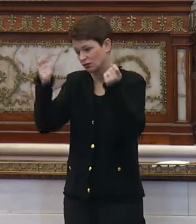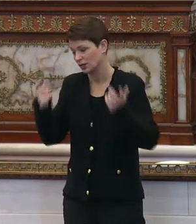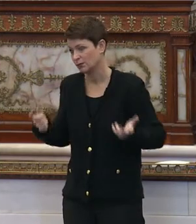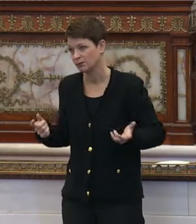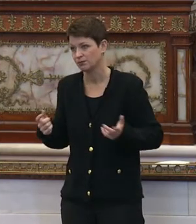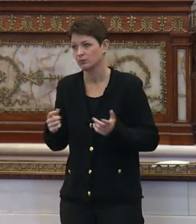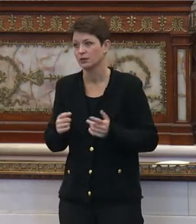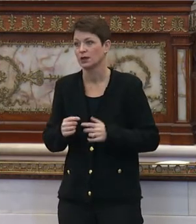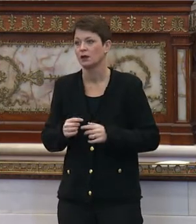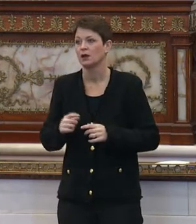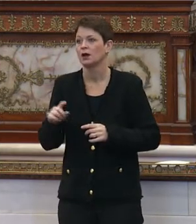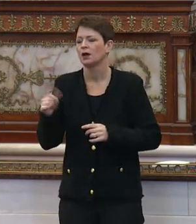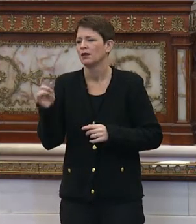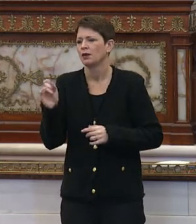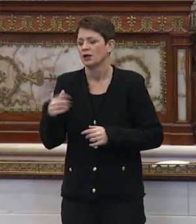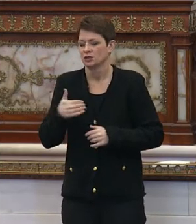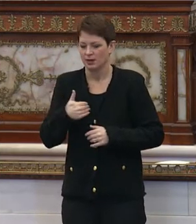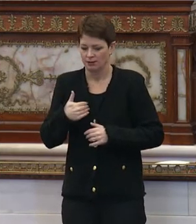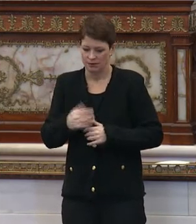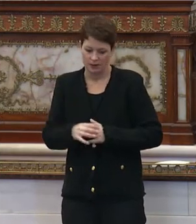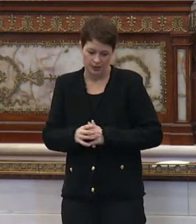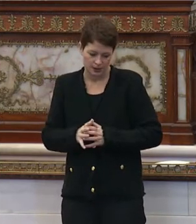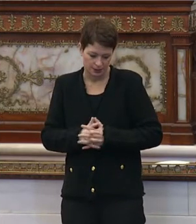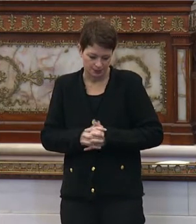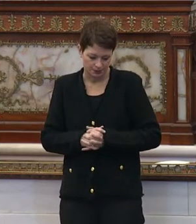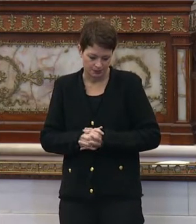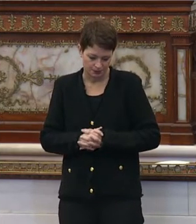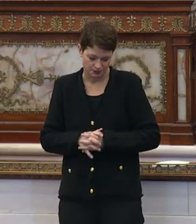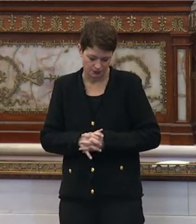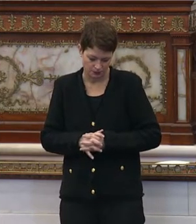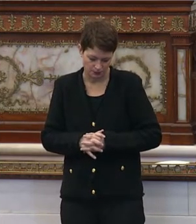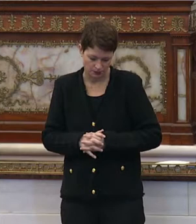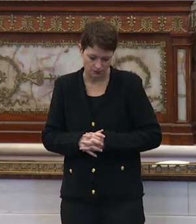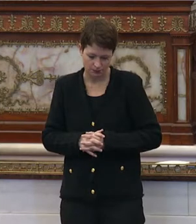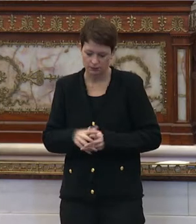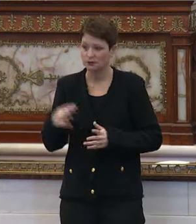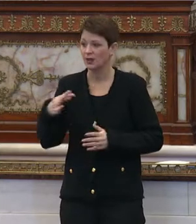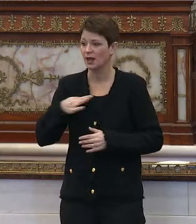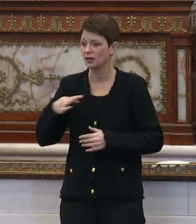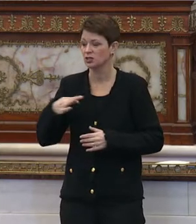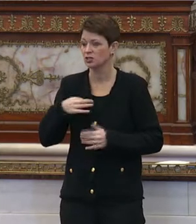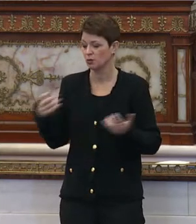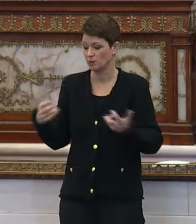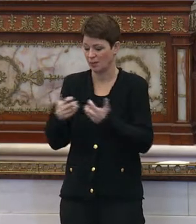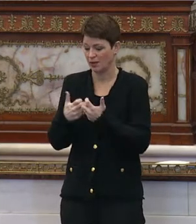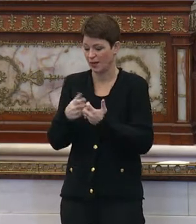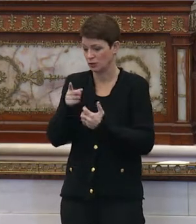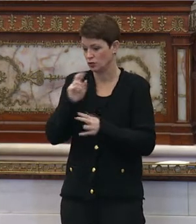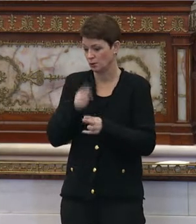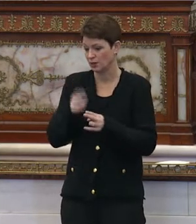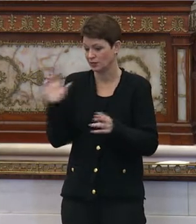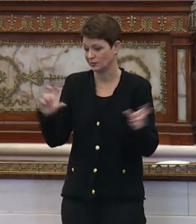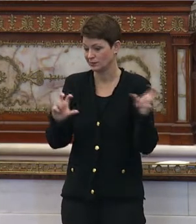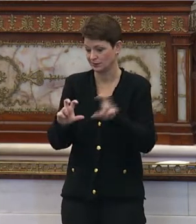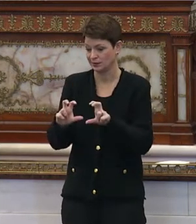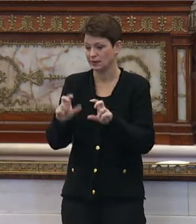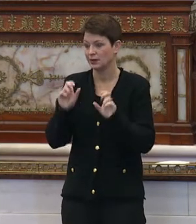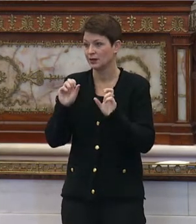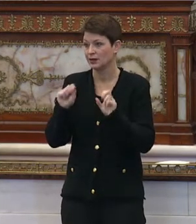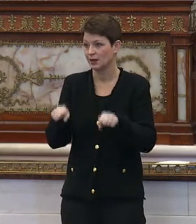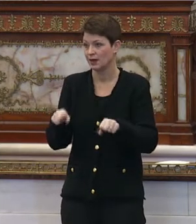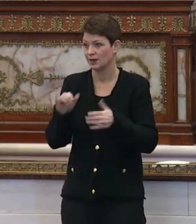And question, is the eligible match that you mentioned, can that